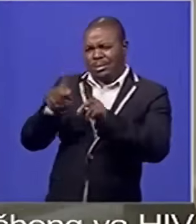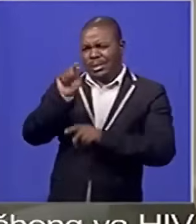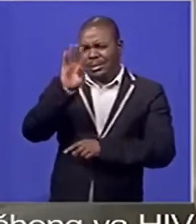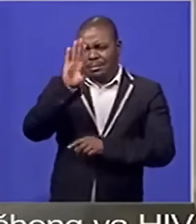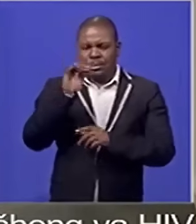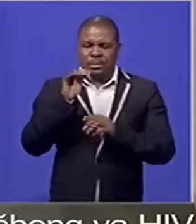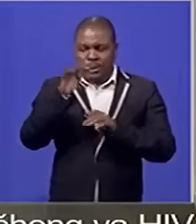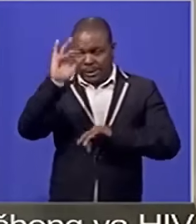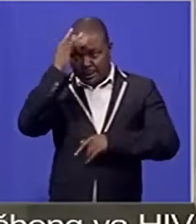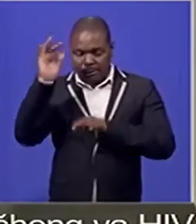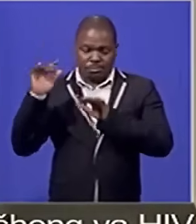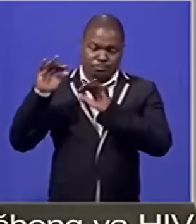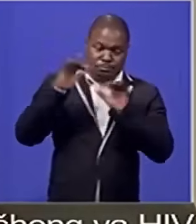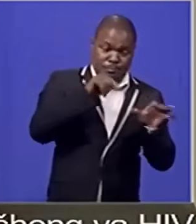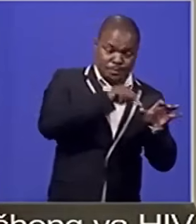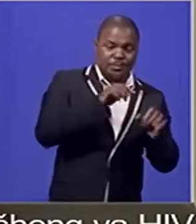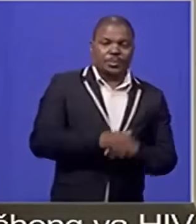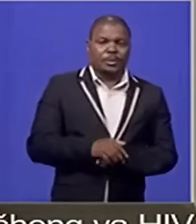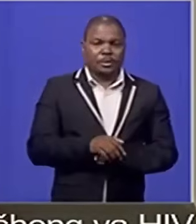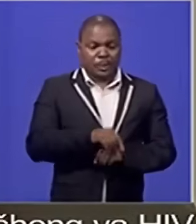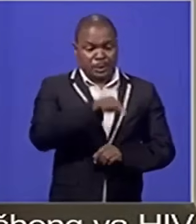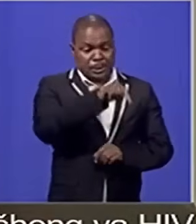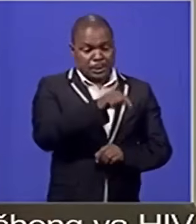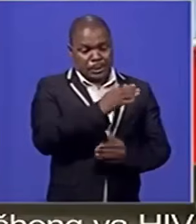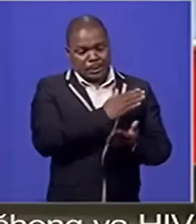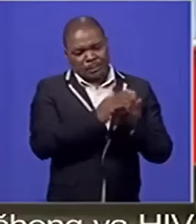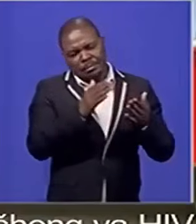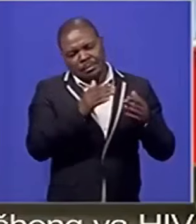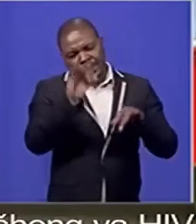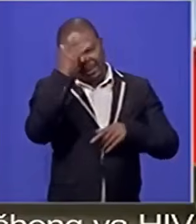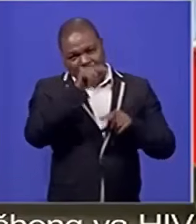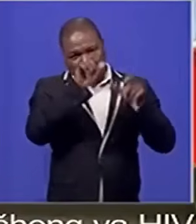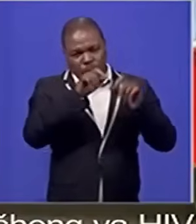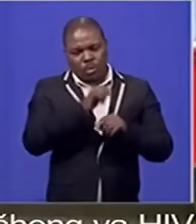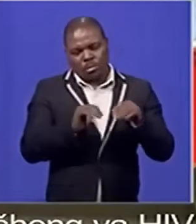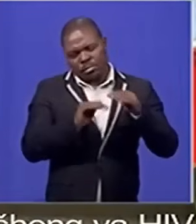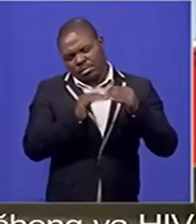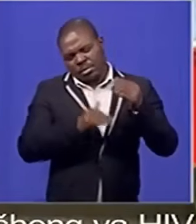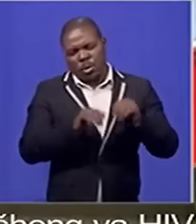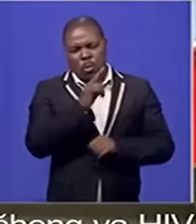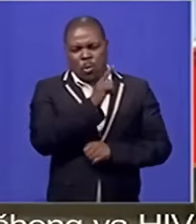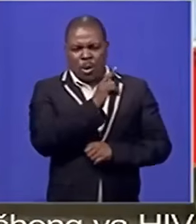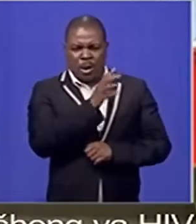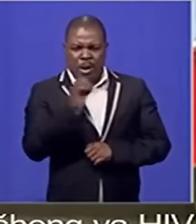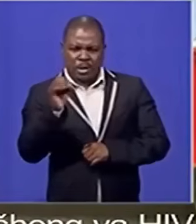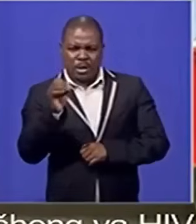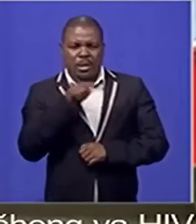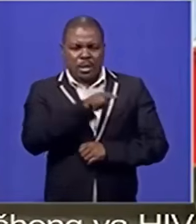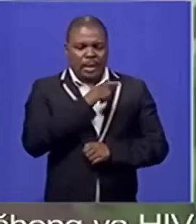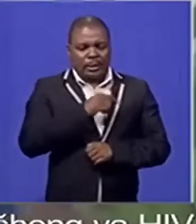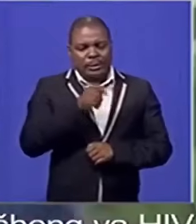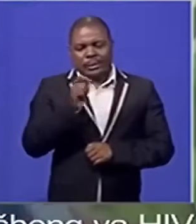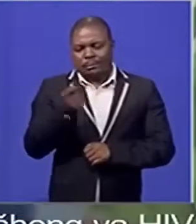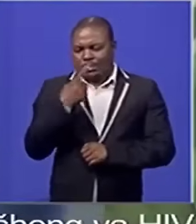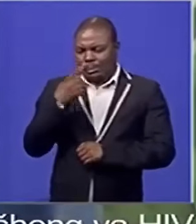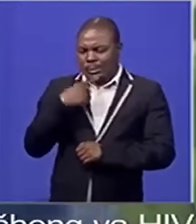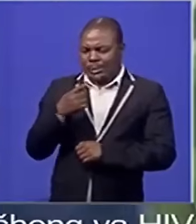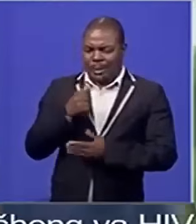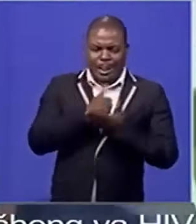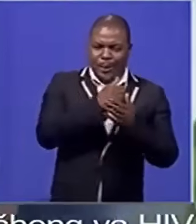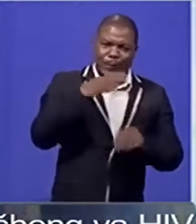TB. Balwetsi ba leng ka fa tlase ga lekgolo ba fitlhela kalafi ya multi-drug resistant TB